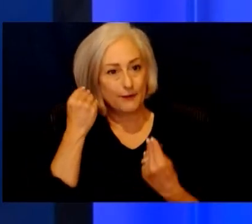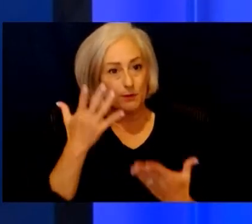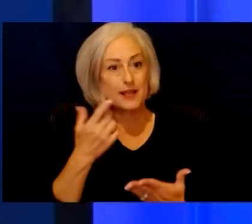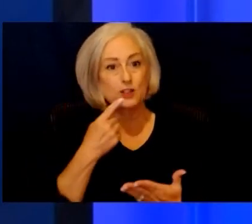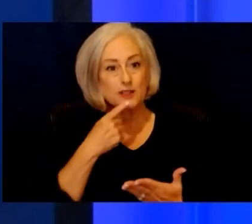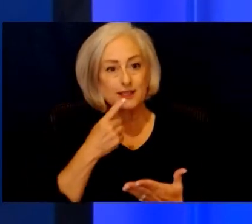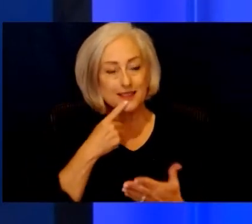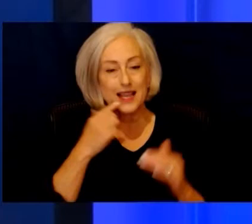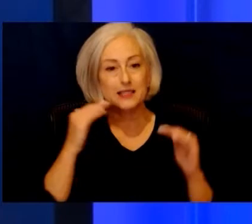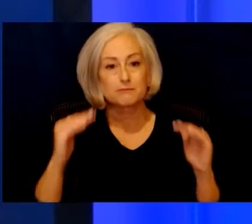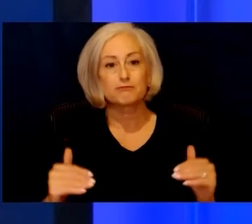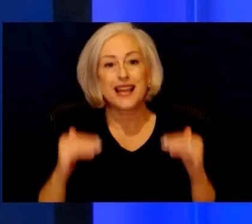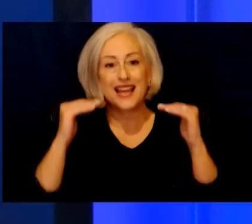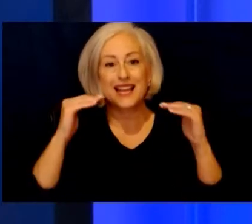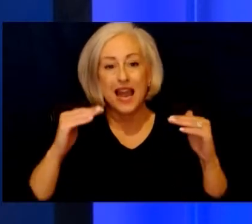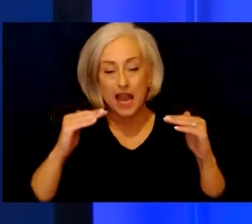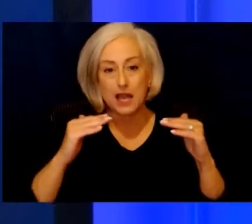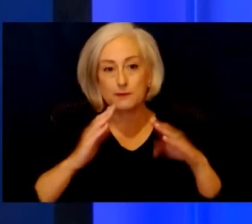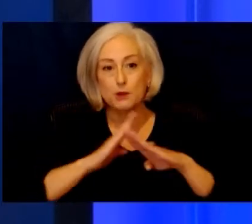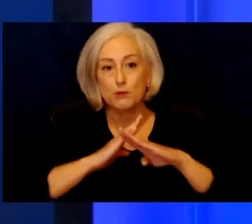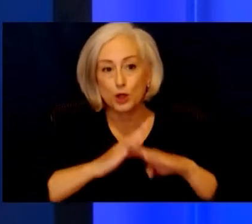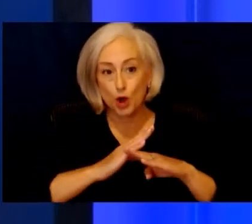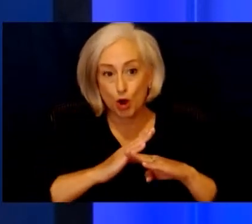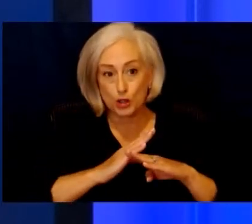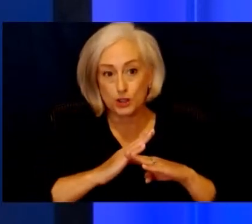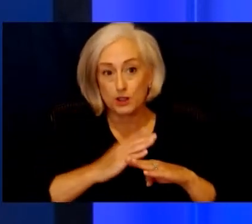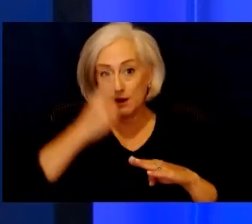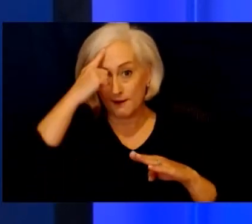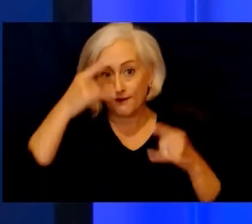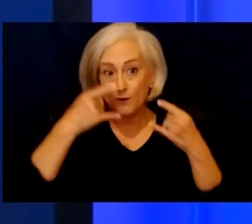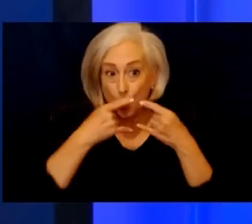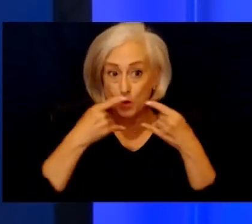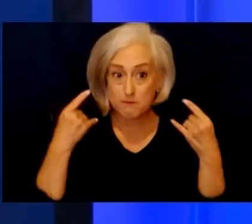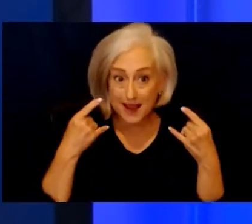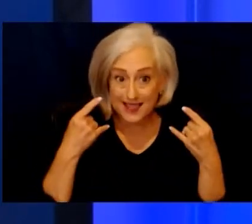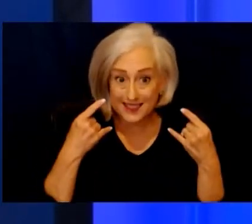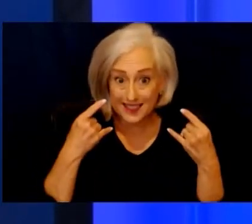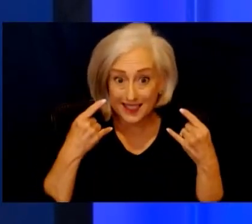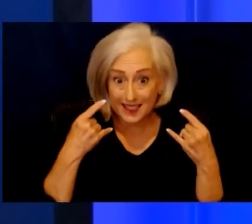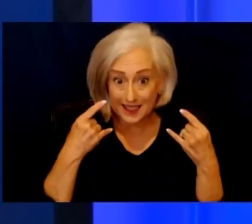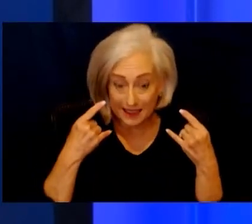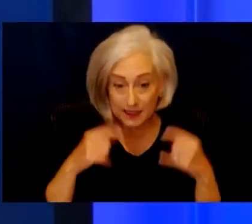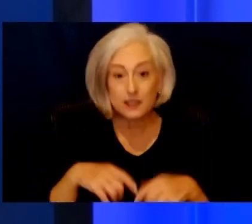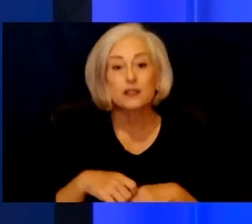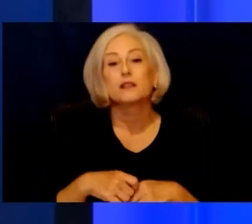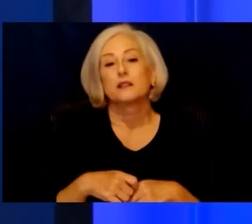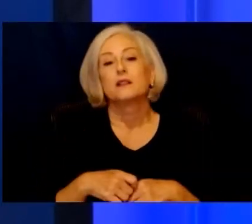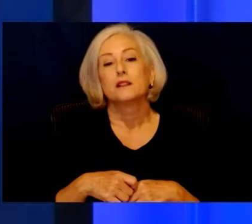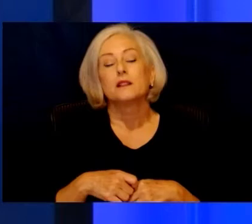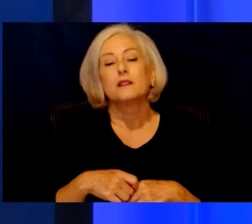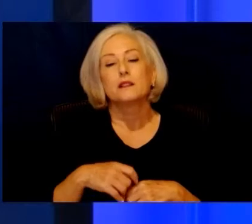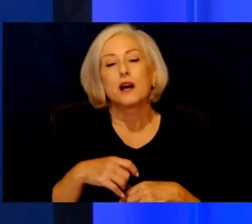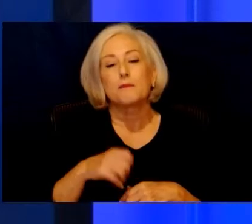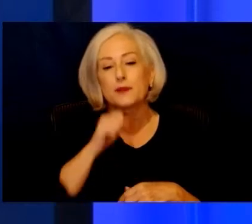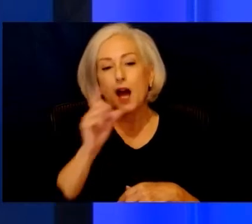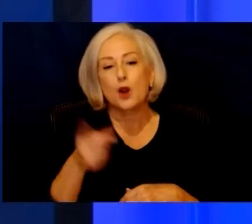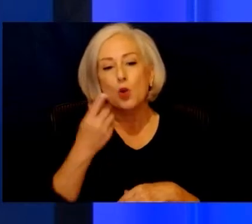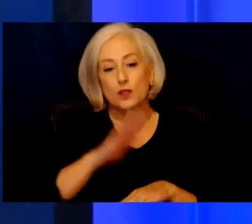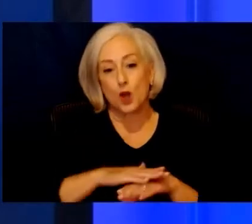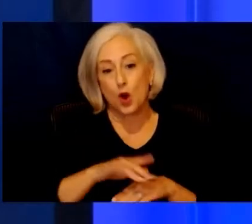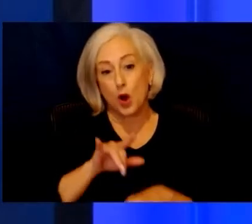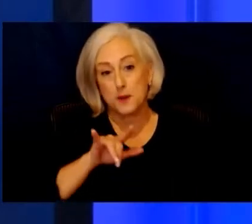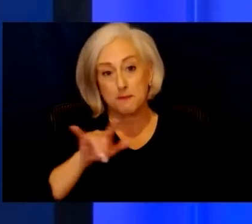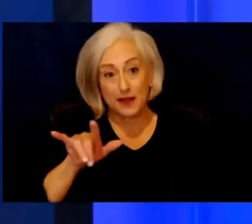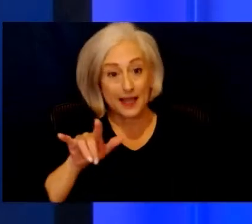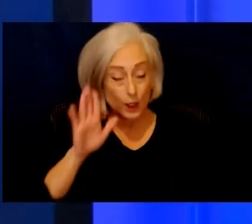precautions, and that is masking. That could not just be masking in planes, but if certainly you are going to be in close contact with people there for